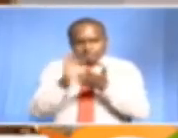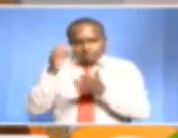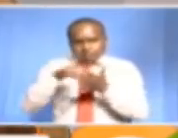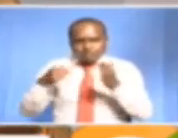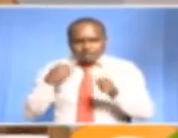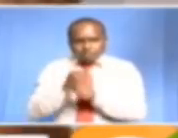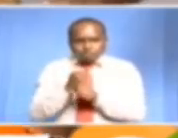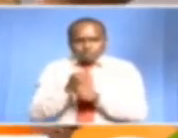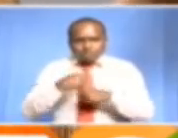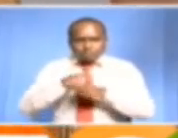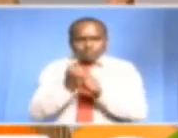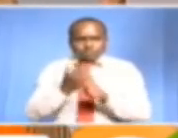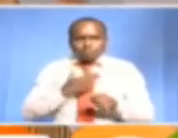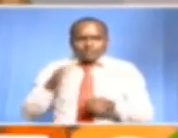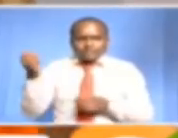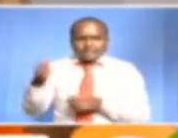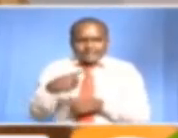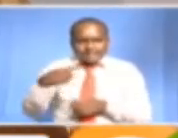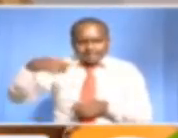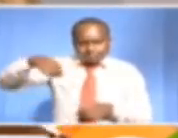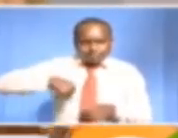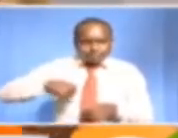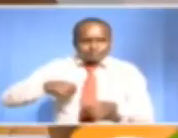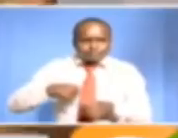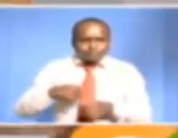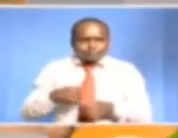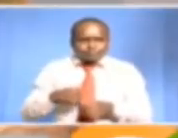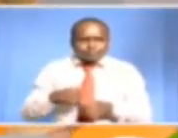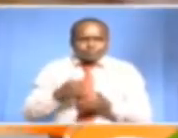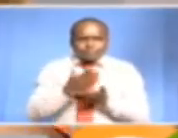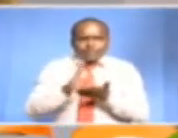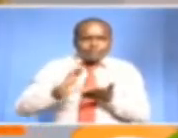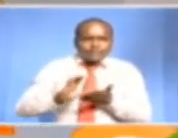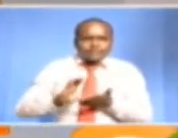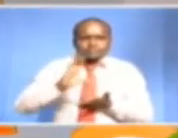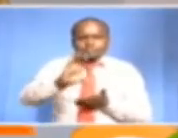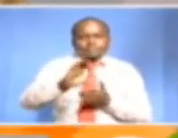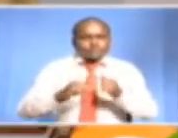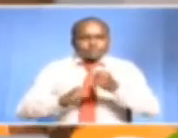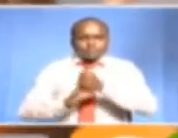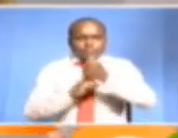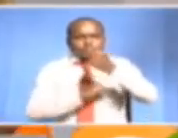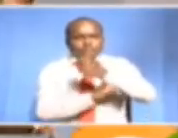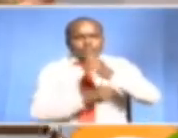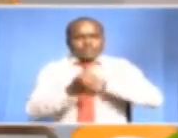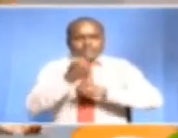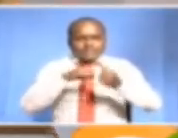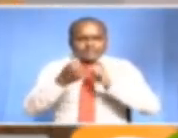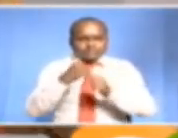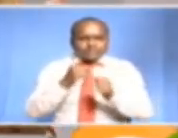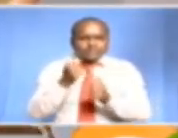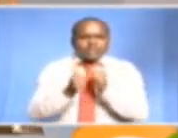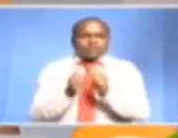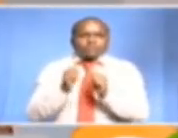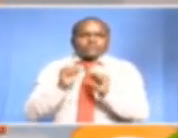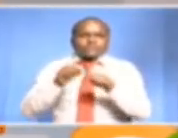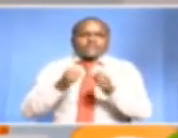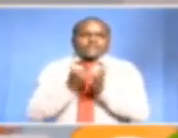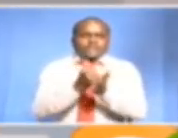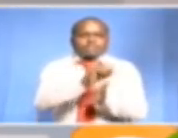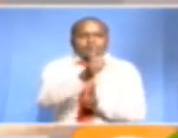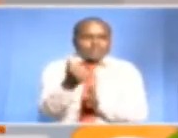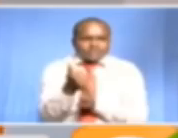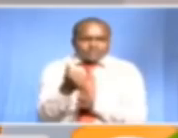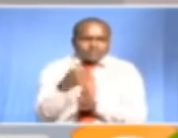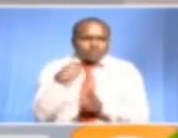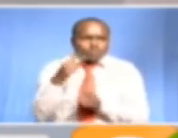my salary that I get from Parliament, I basically put a portion to support my foundation Amazing. And activities that can actually go to help others who are